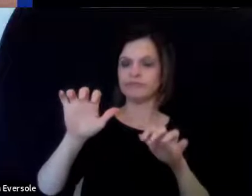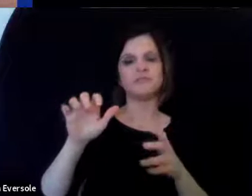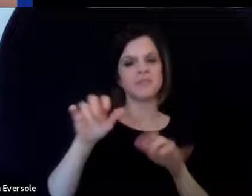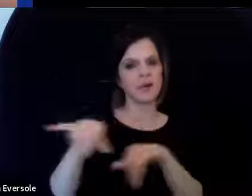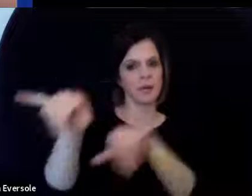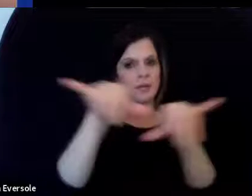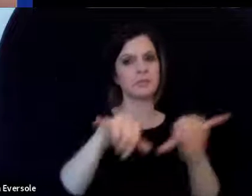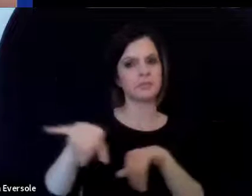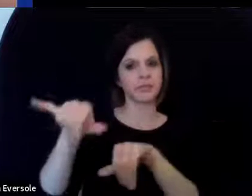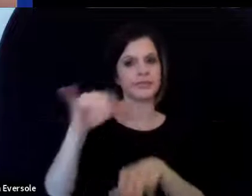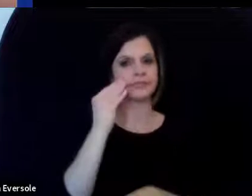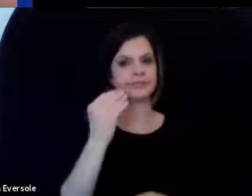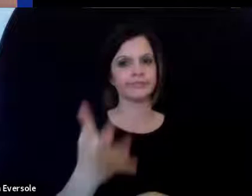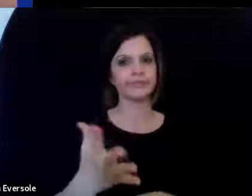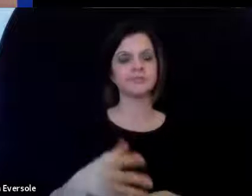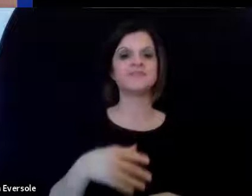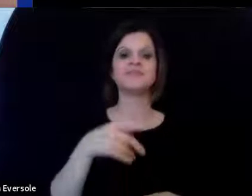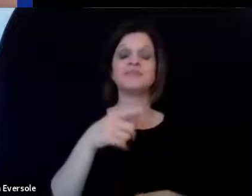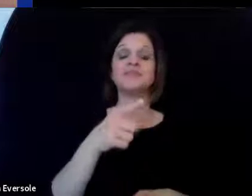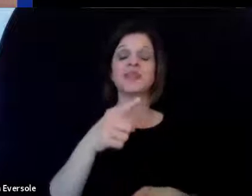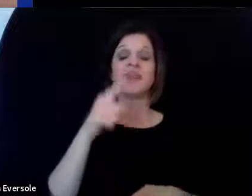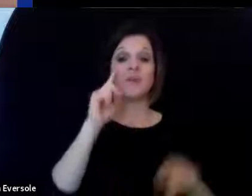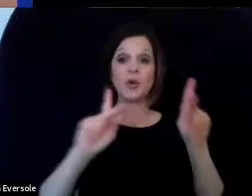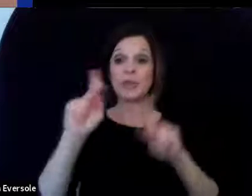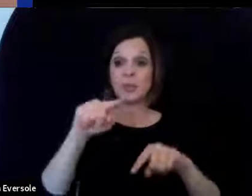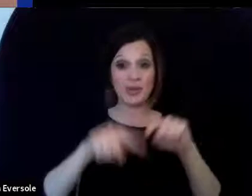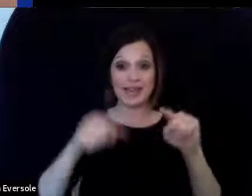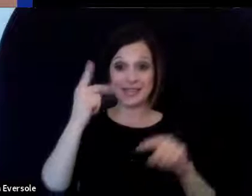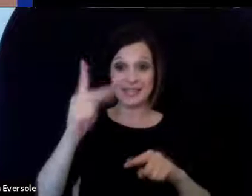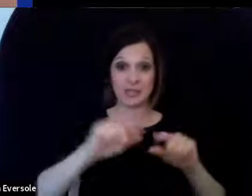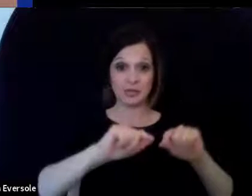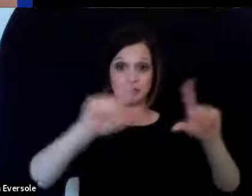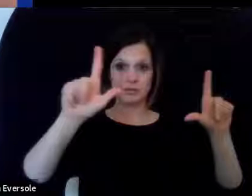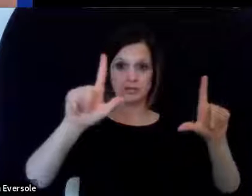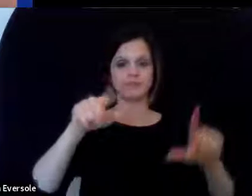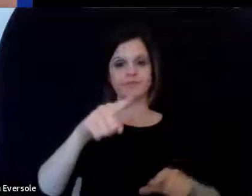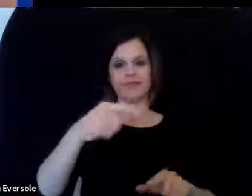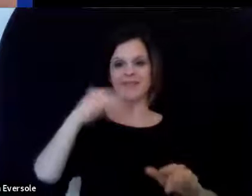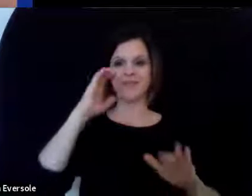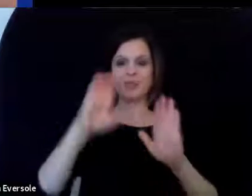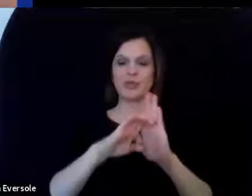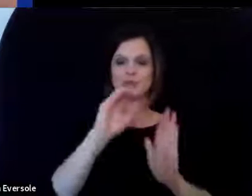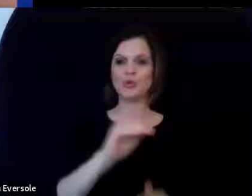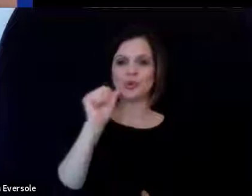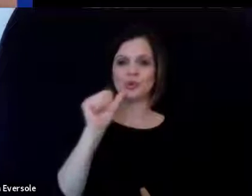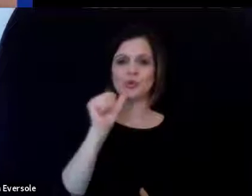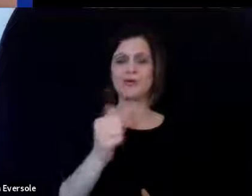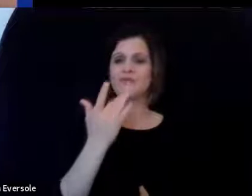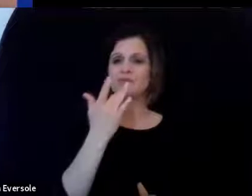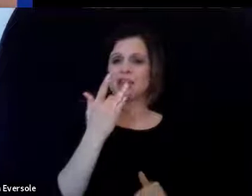our favorite kids whom we don't have, but I think all teachers know we do have. This is Miss